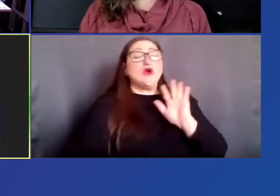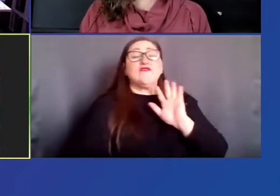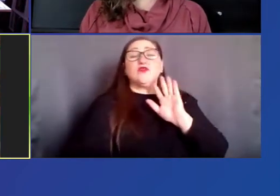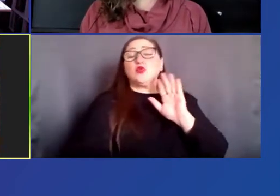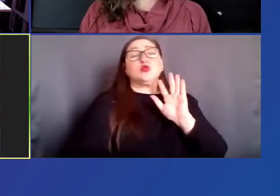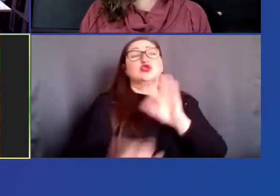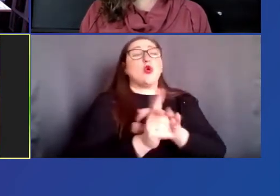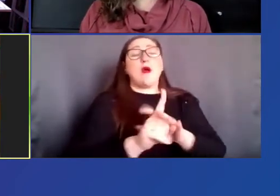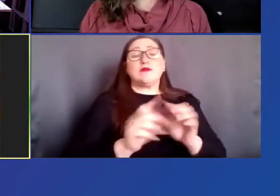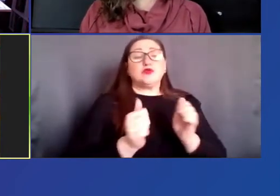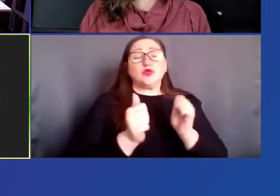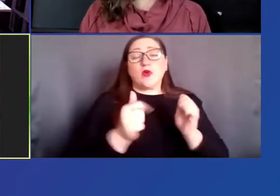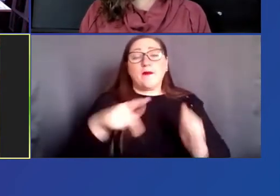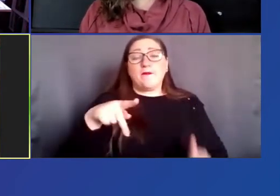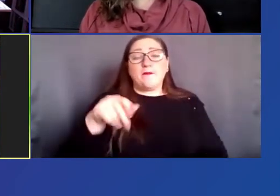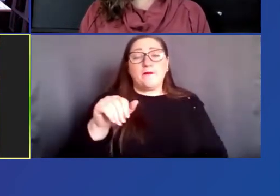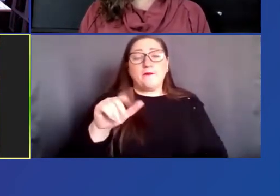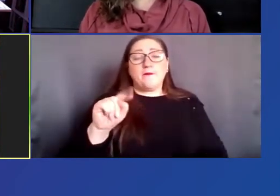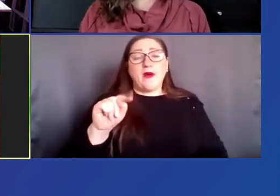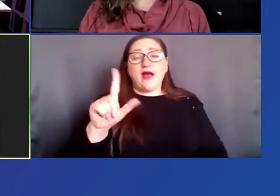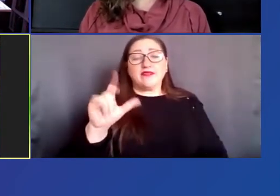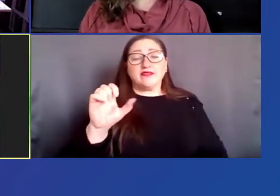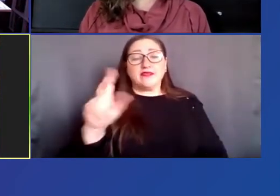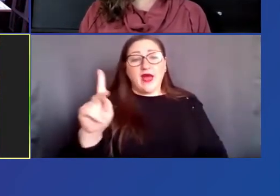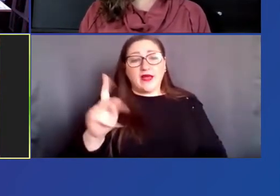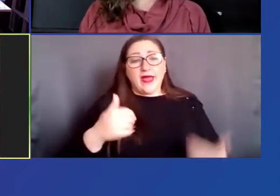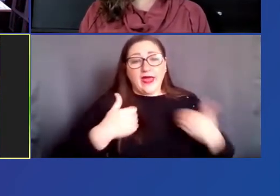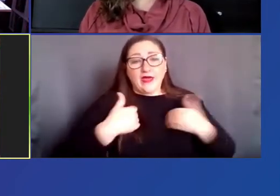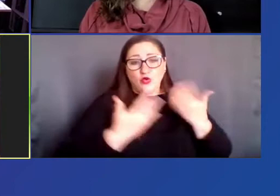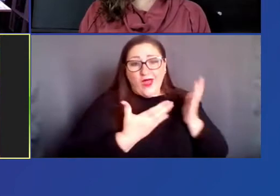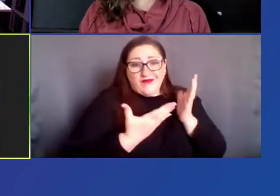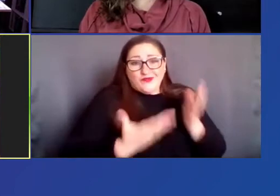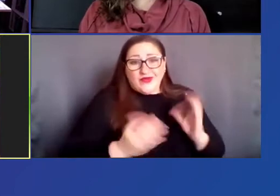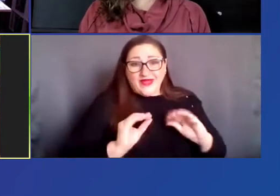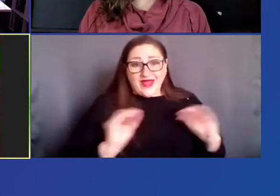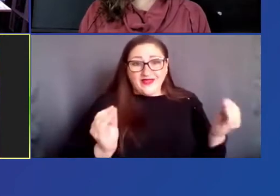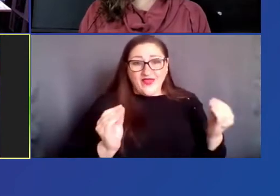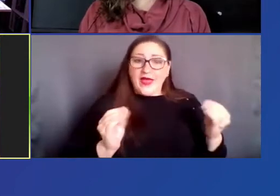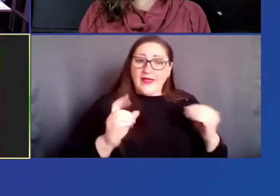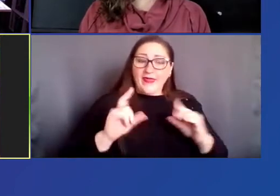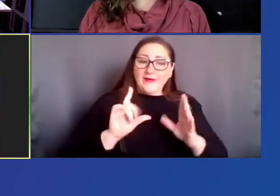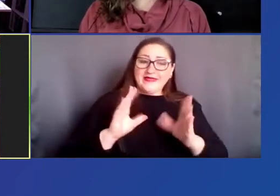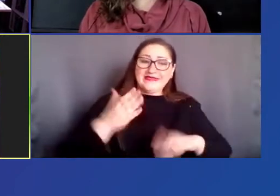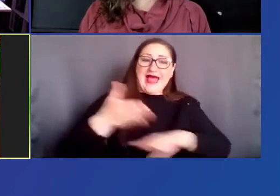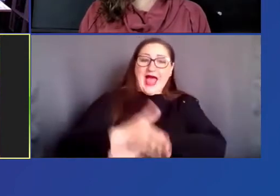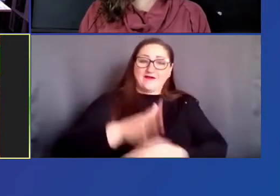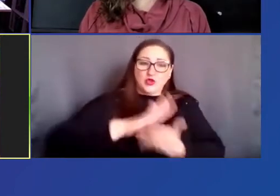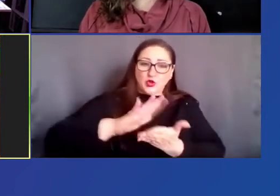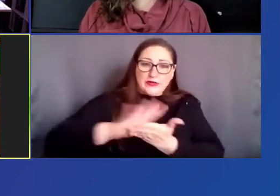that simple, right? And then the last thing I'll say is